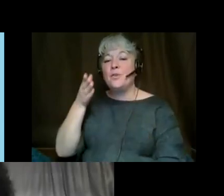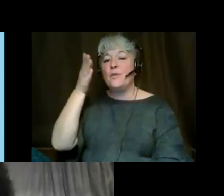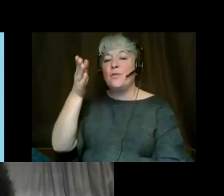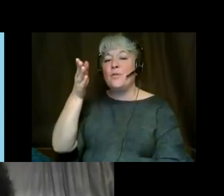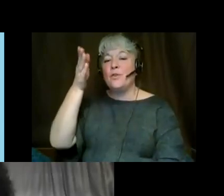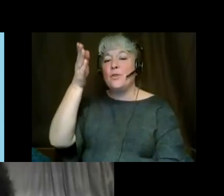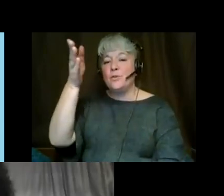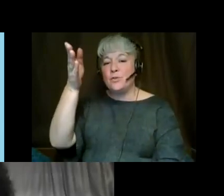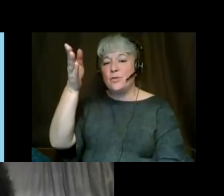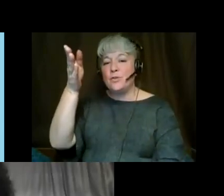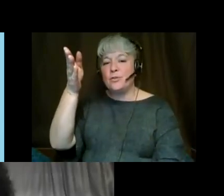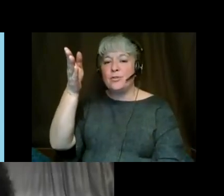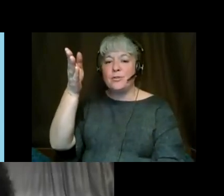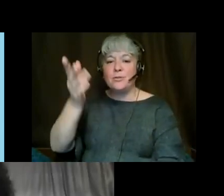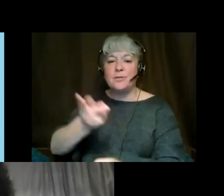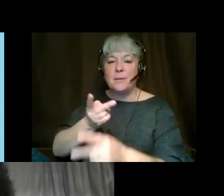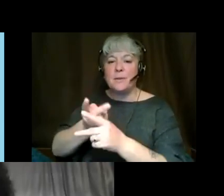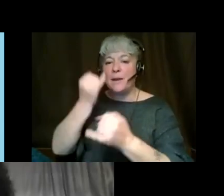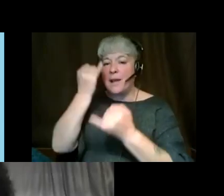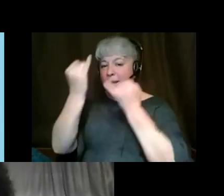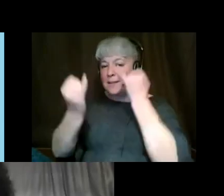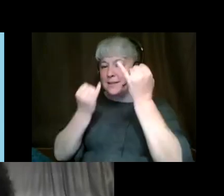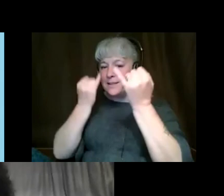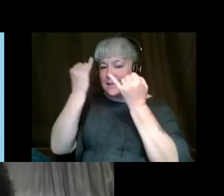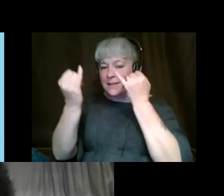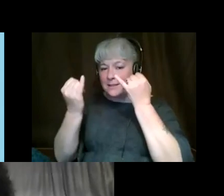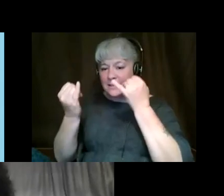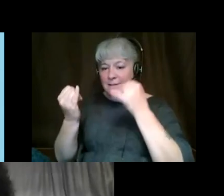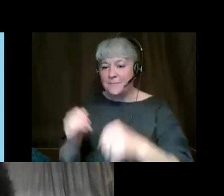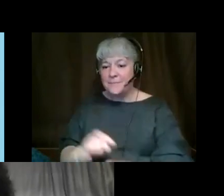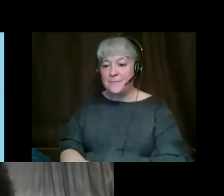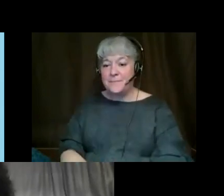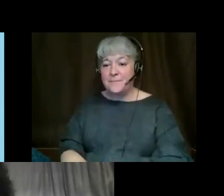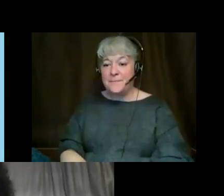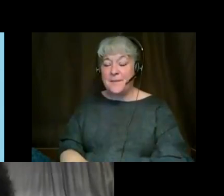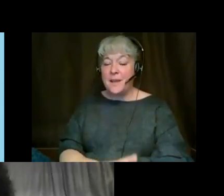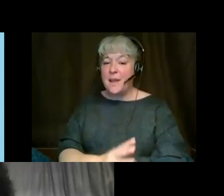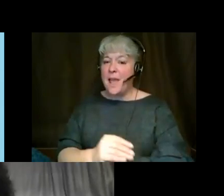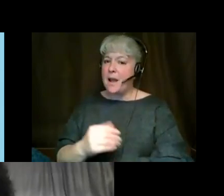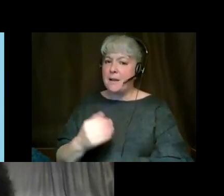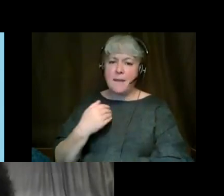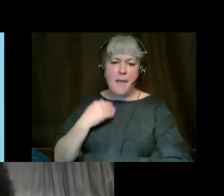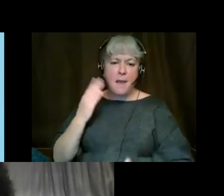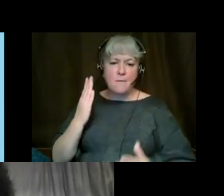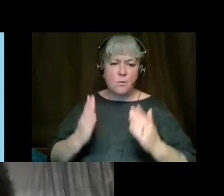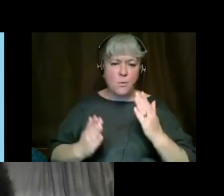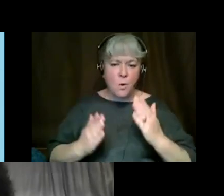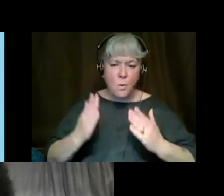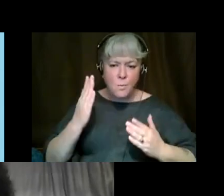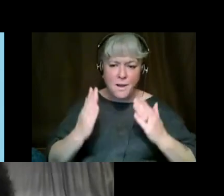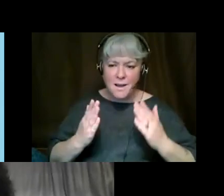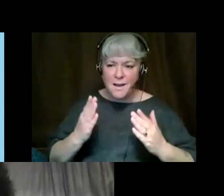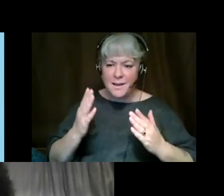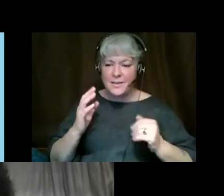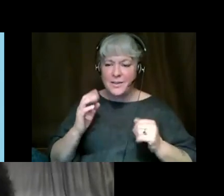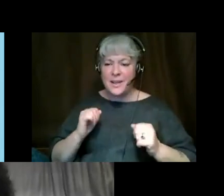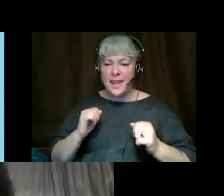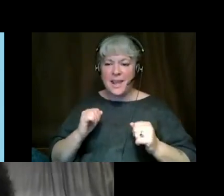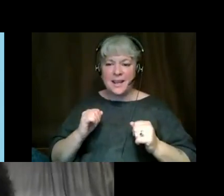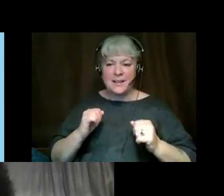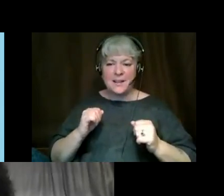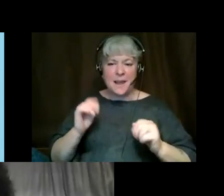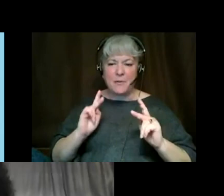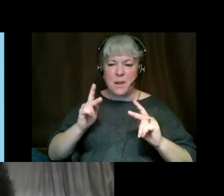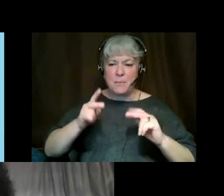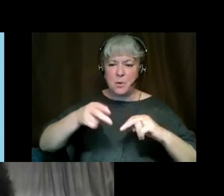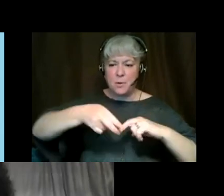futuristic ideas, and they got robots that can pick people